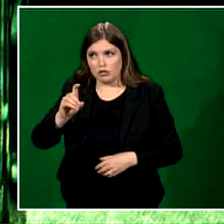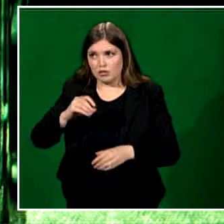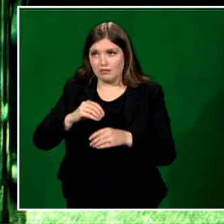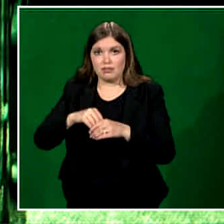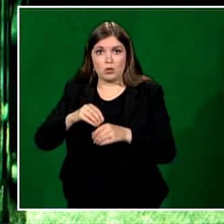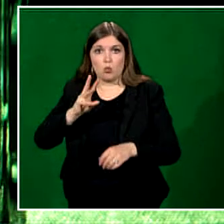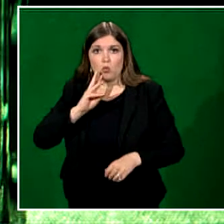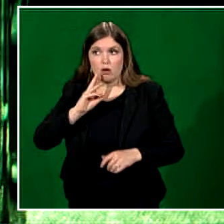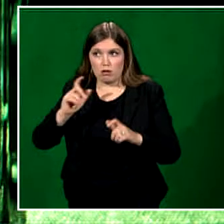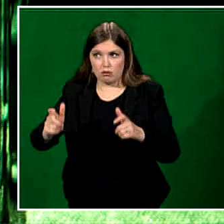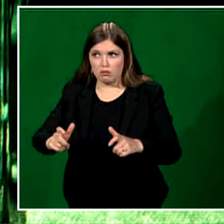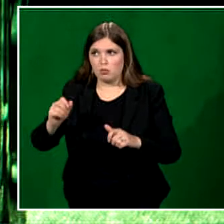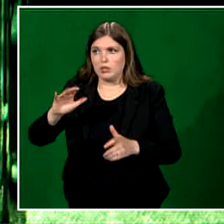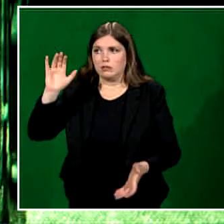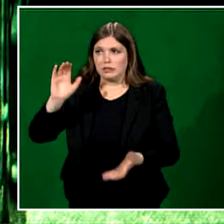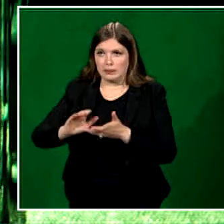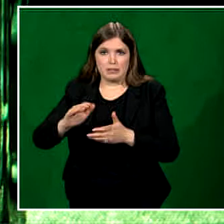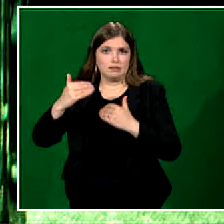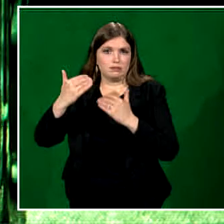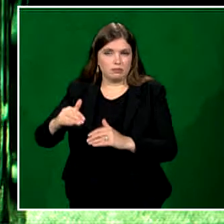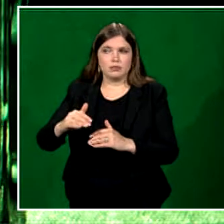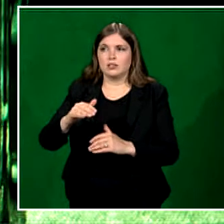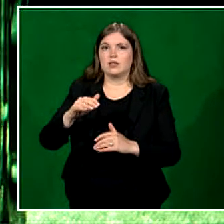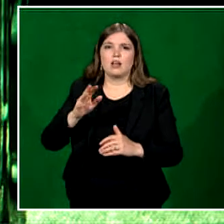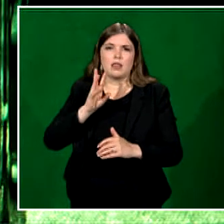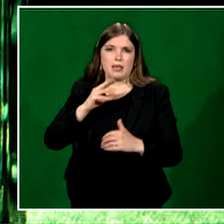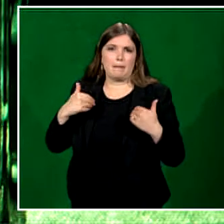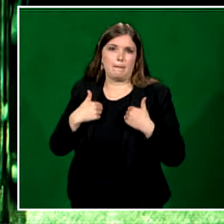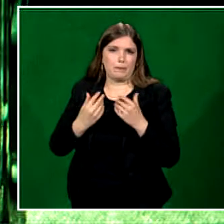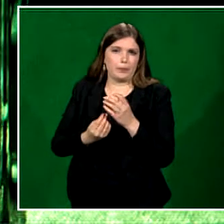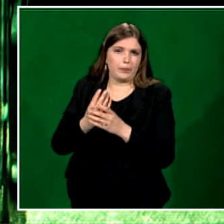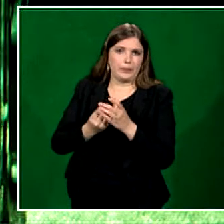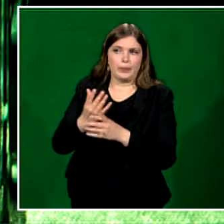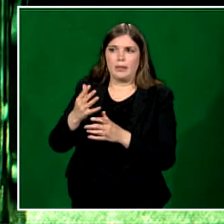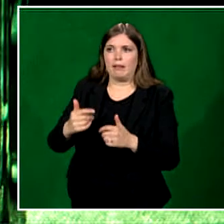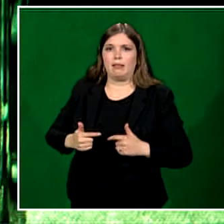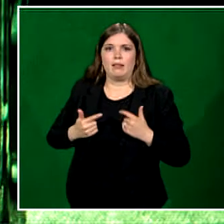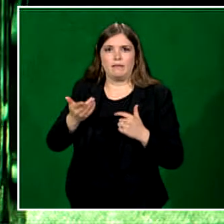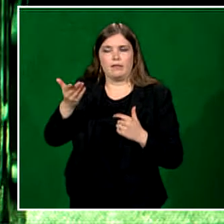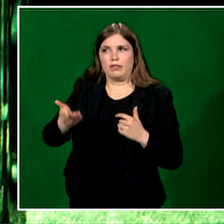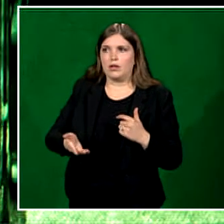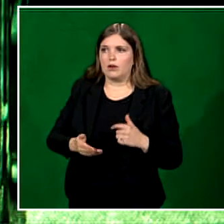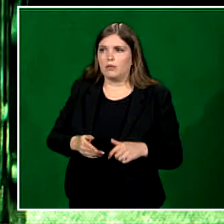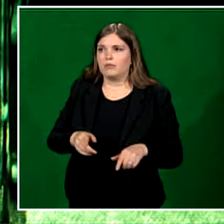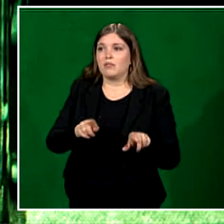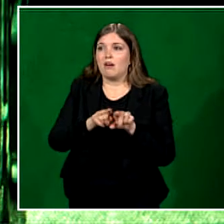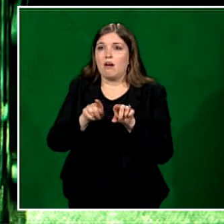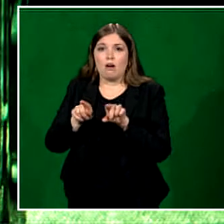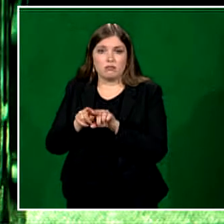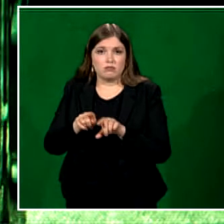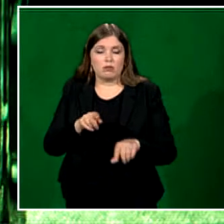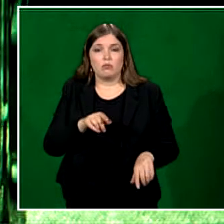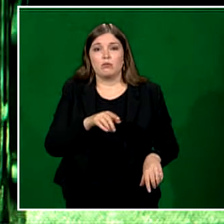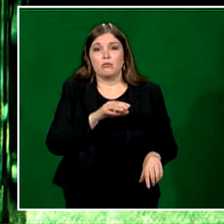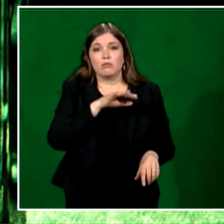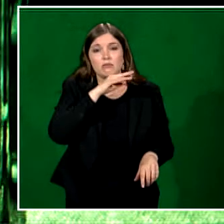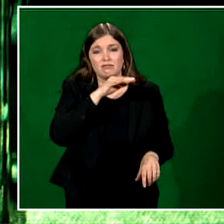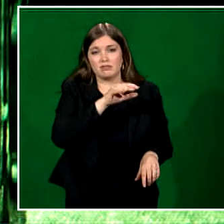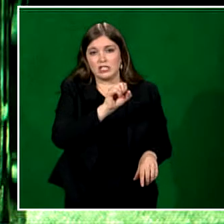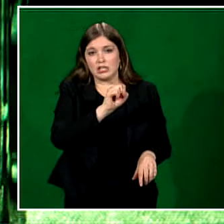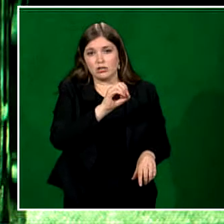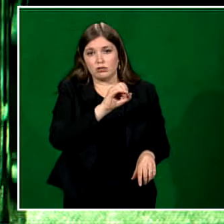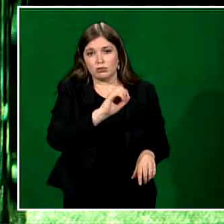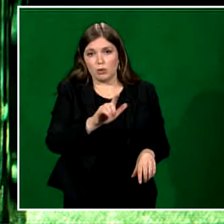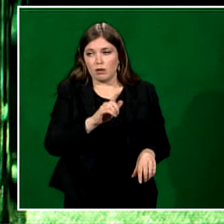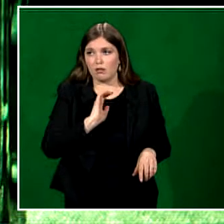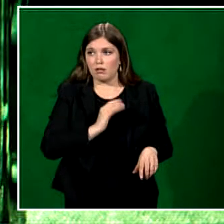It also pollutes drinking water for other rural areas. When we come to the soil, for instance, application of